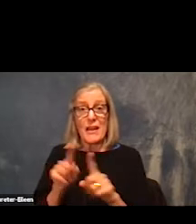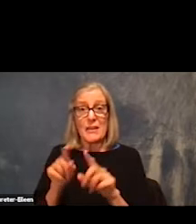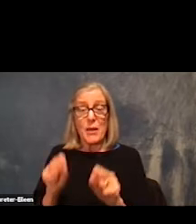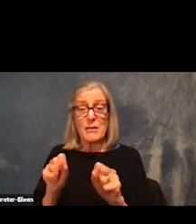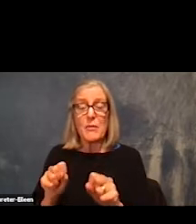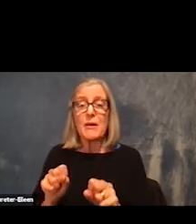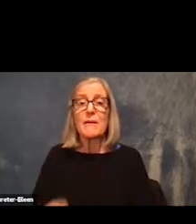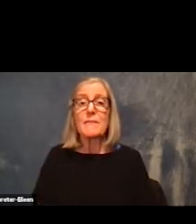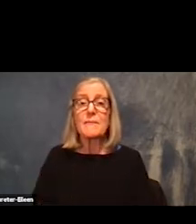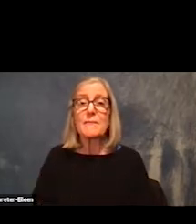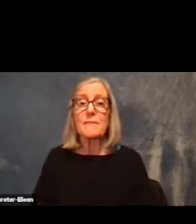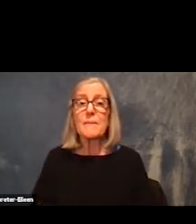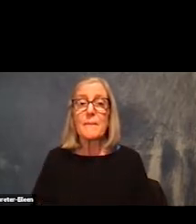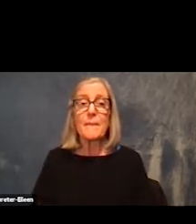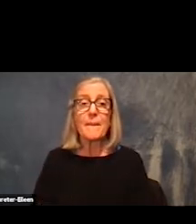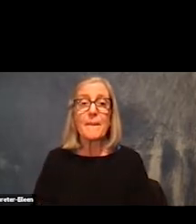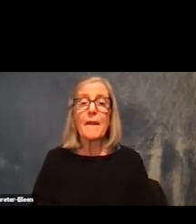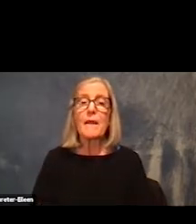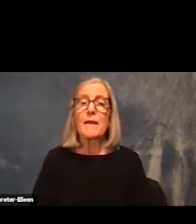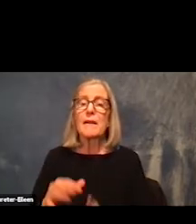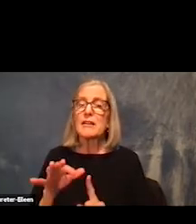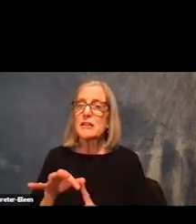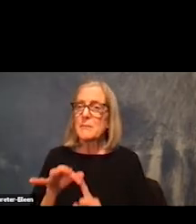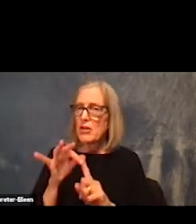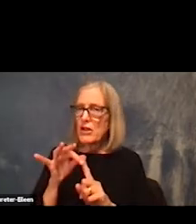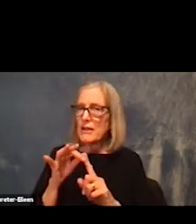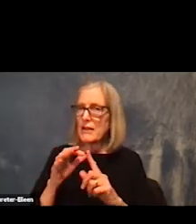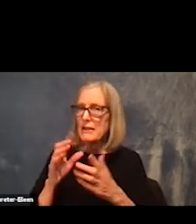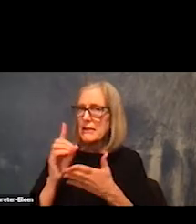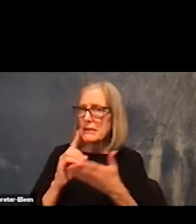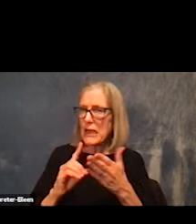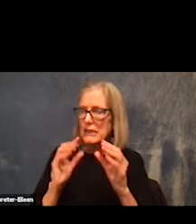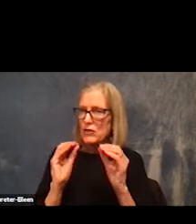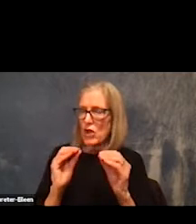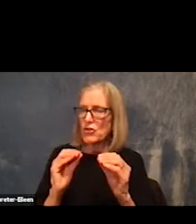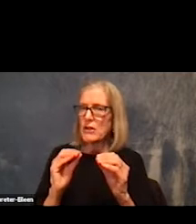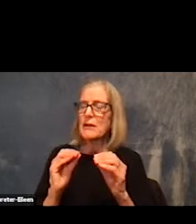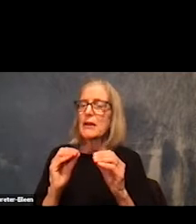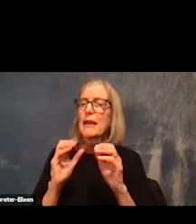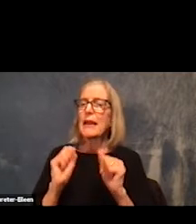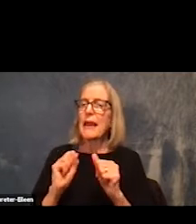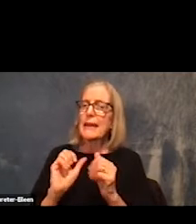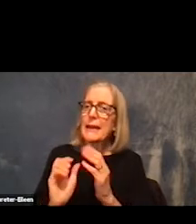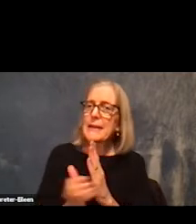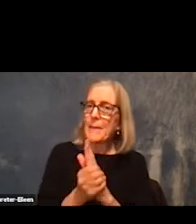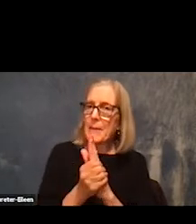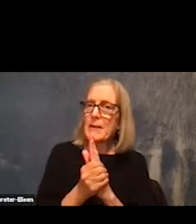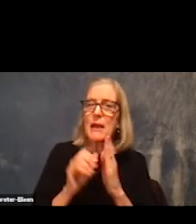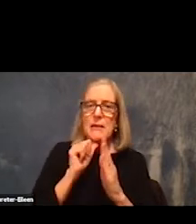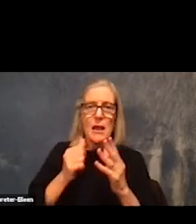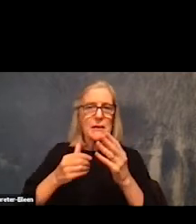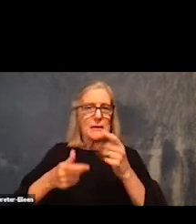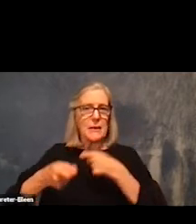specially designed instruction can supplement, not supplant instruction so that the child can access the